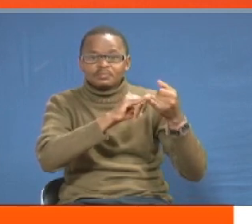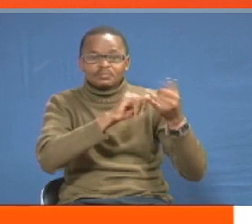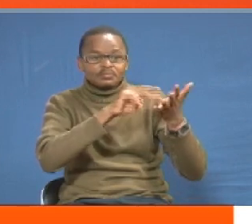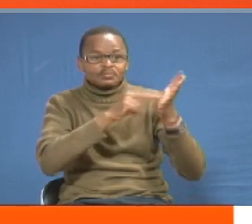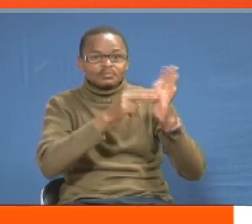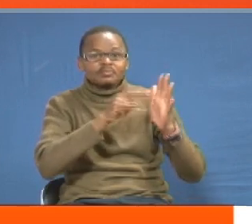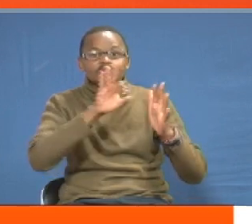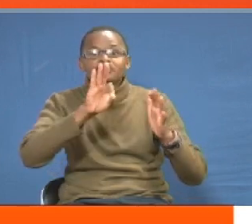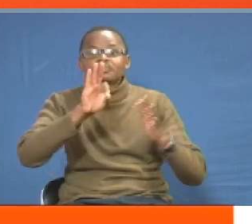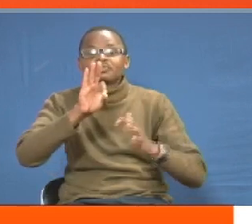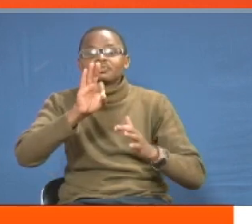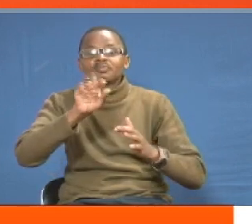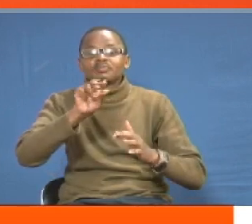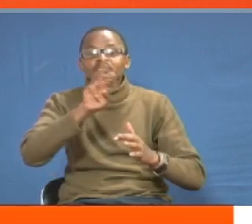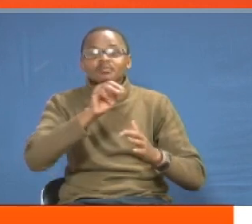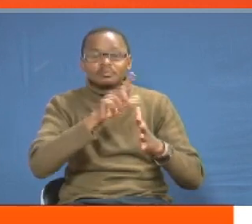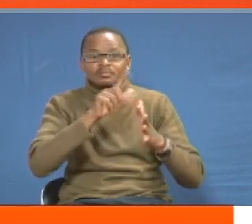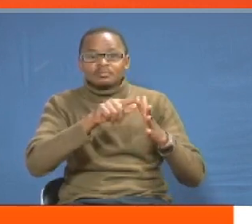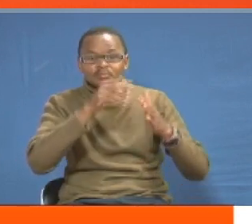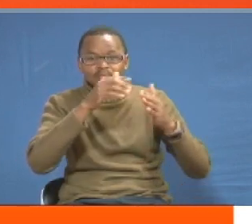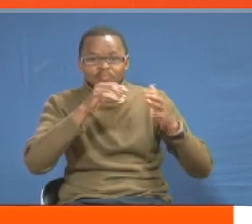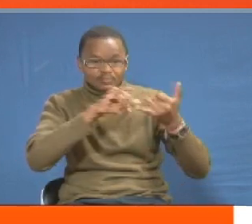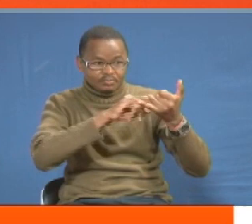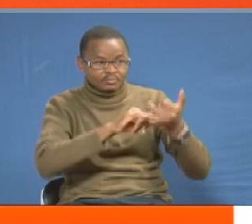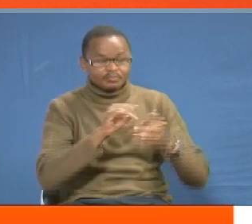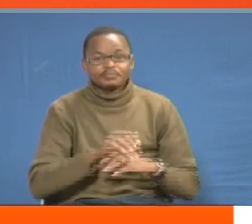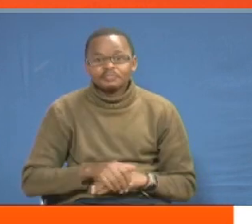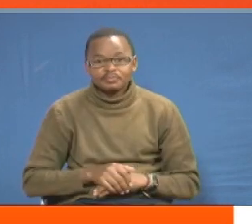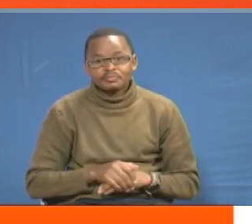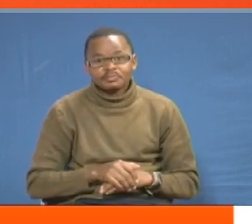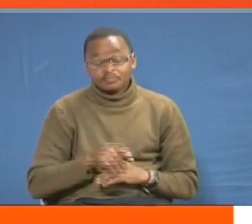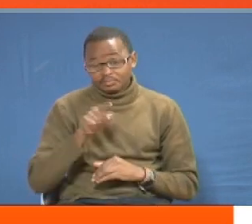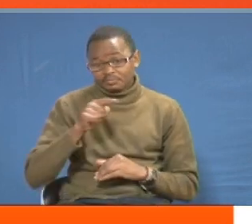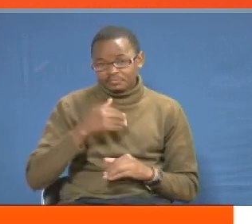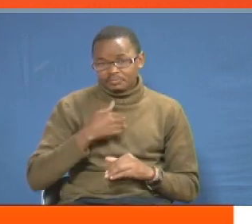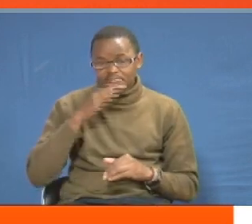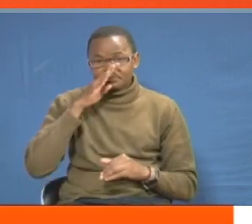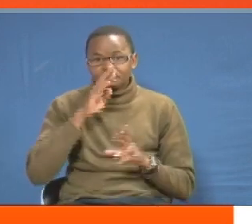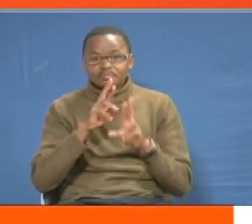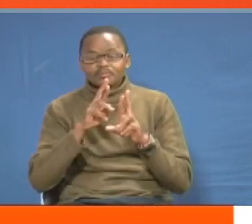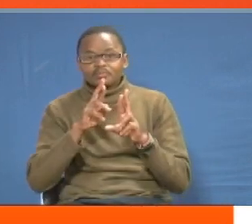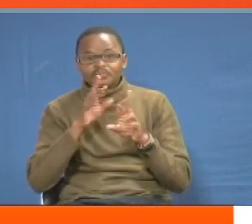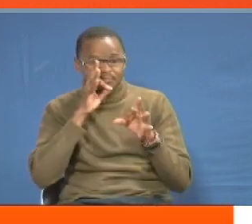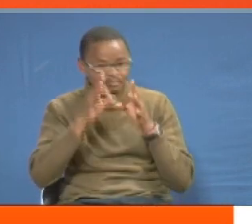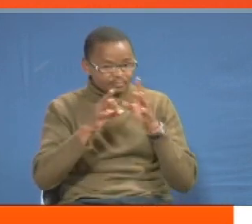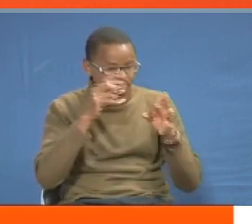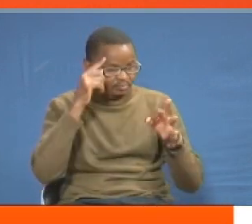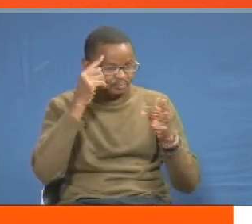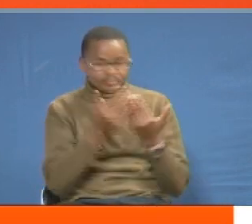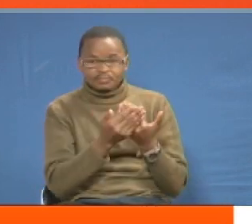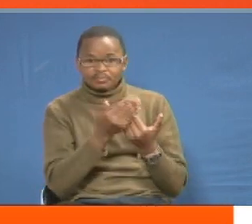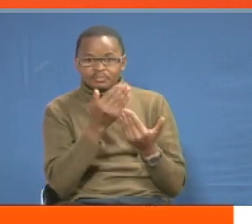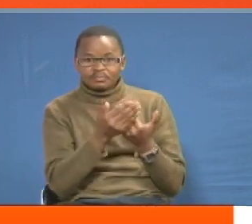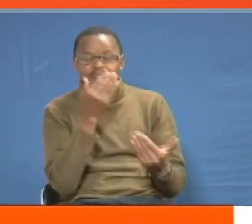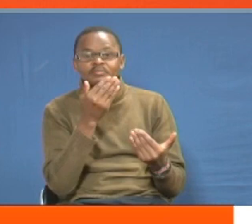marriage means FGM, then marriage, and that's it, nothing else. So this has to be redefined. The burden of